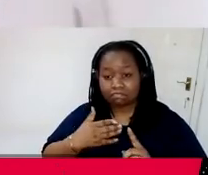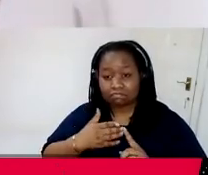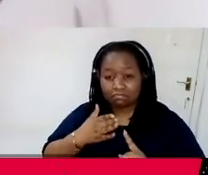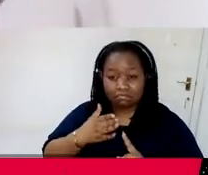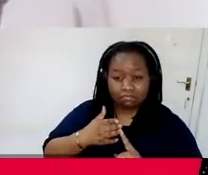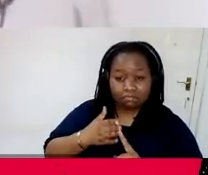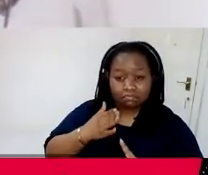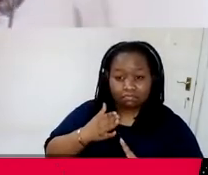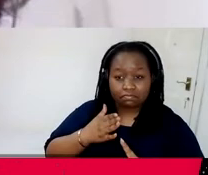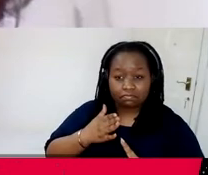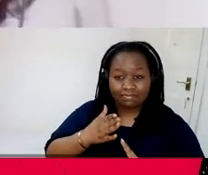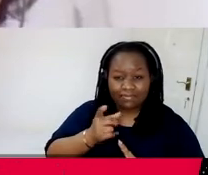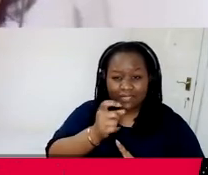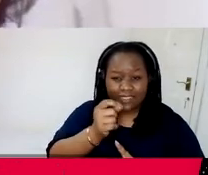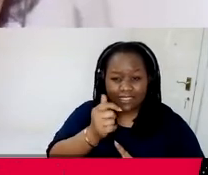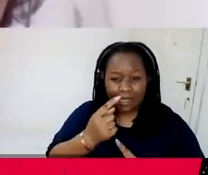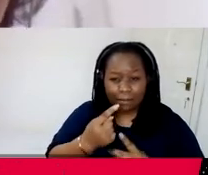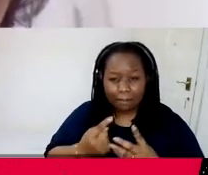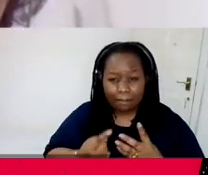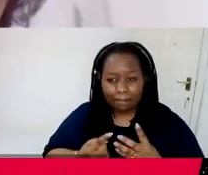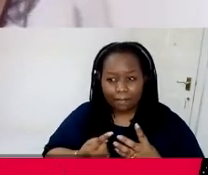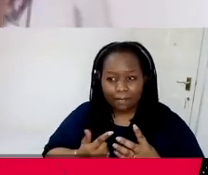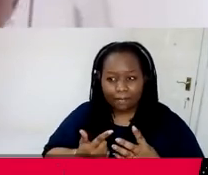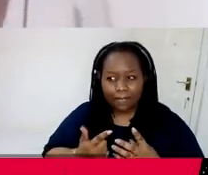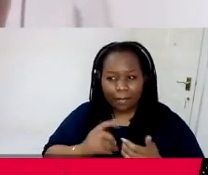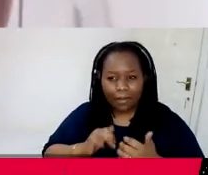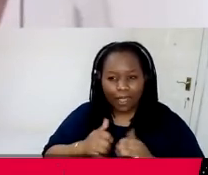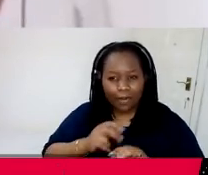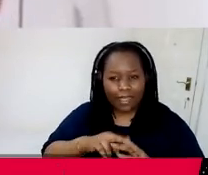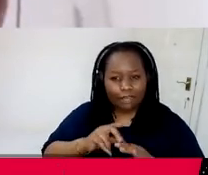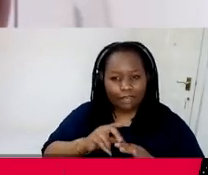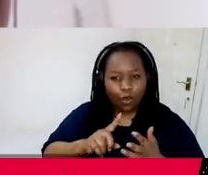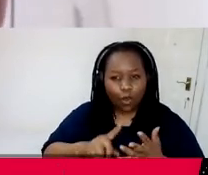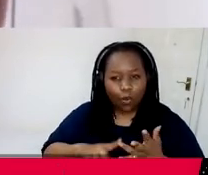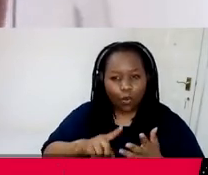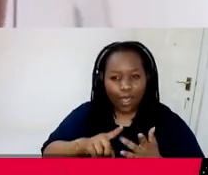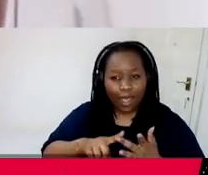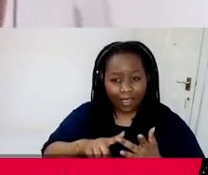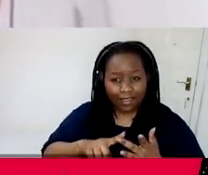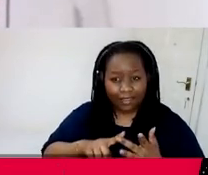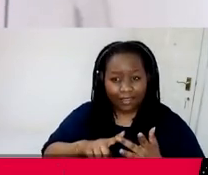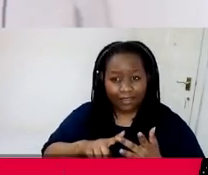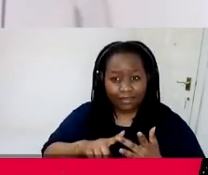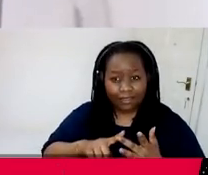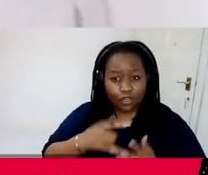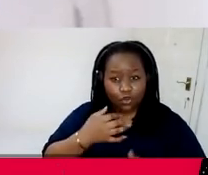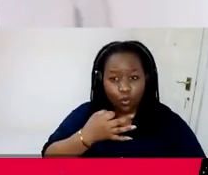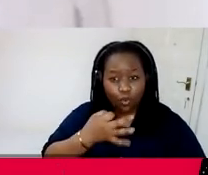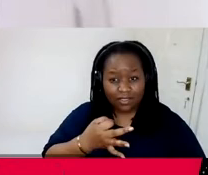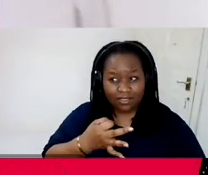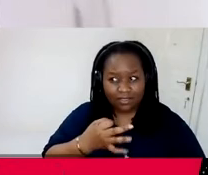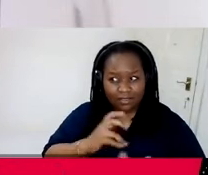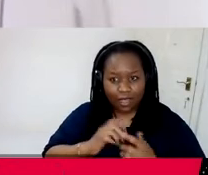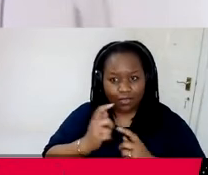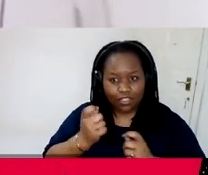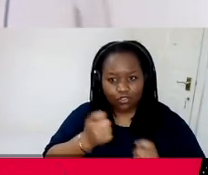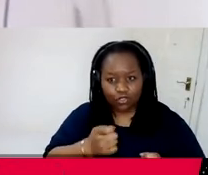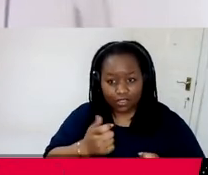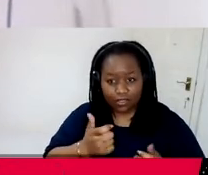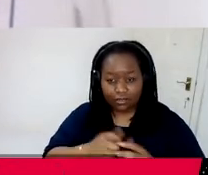One is the use of delay tactics. So I put in a freedom of information request that took almost